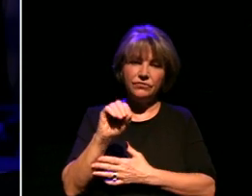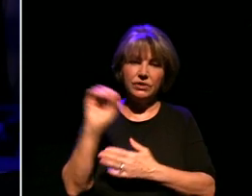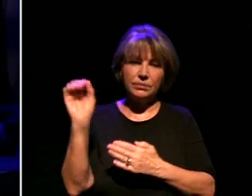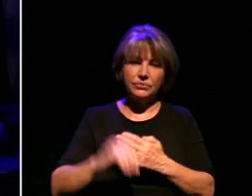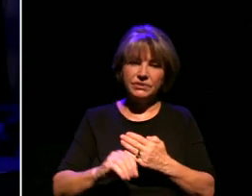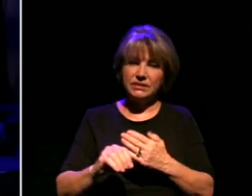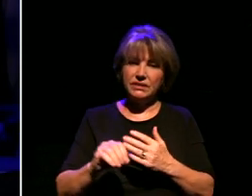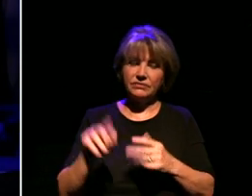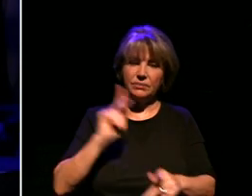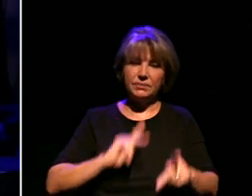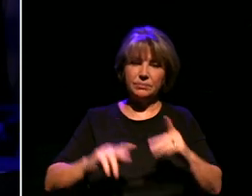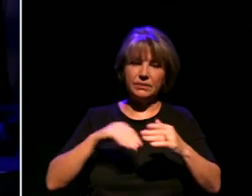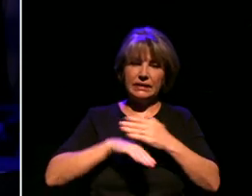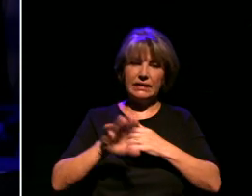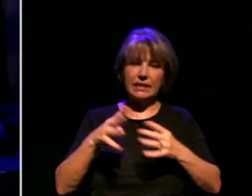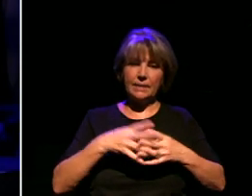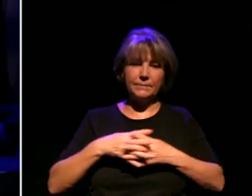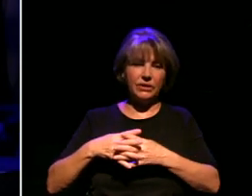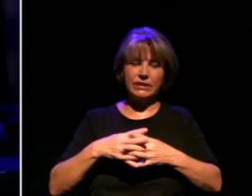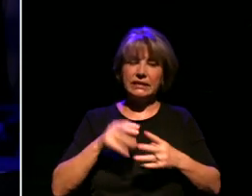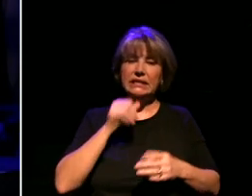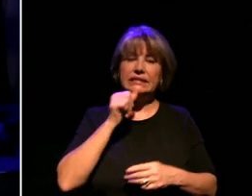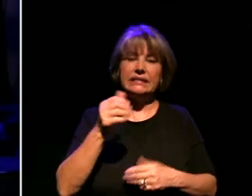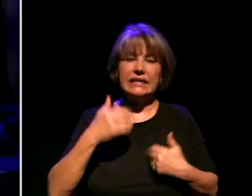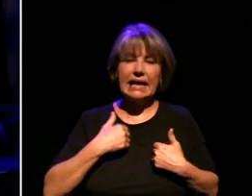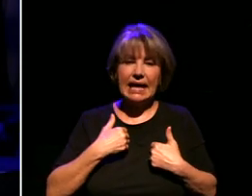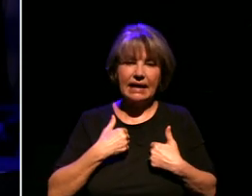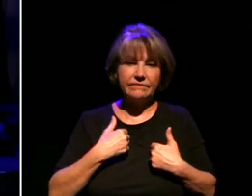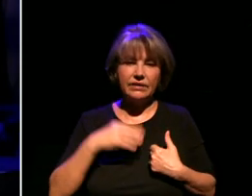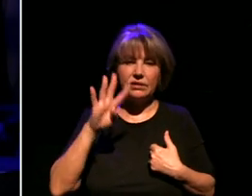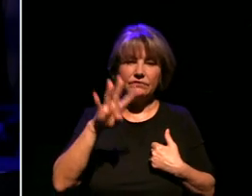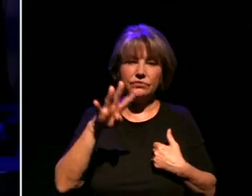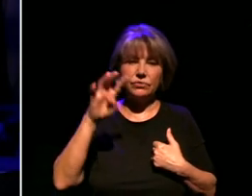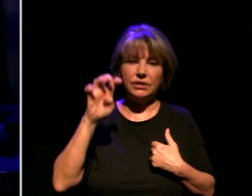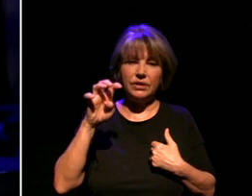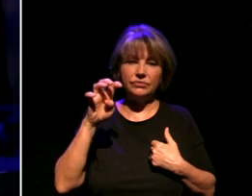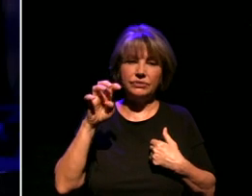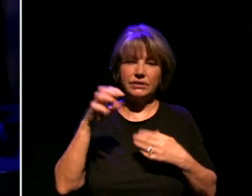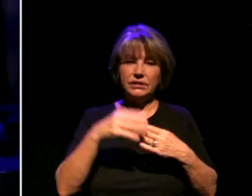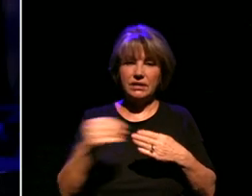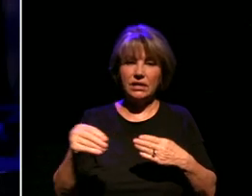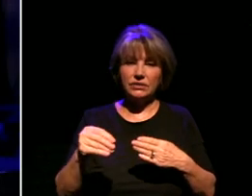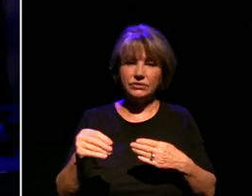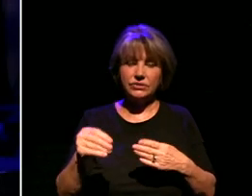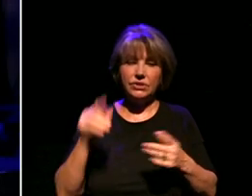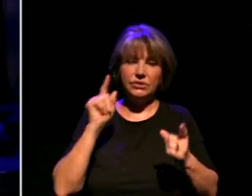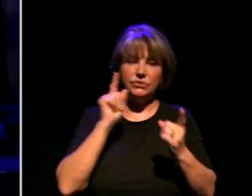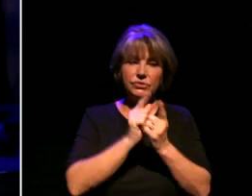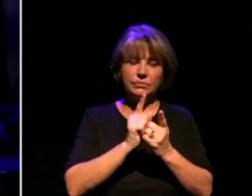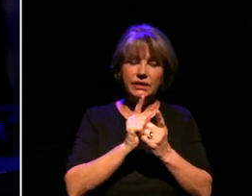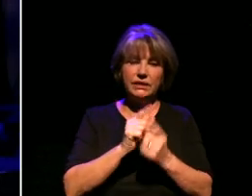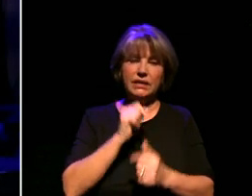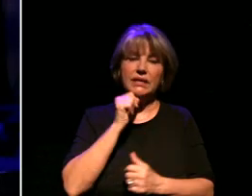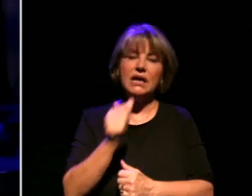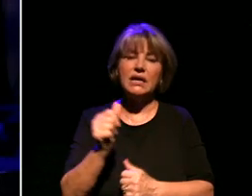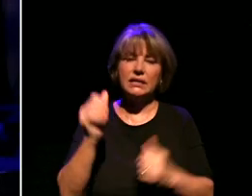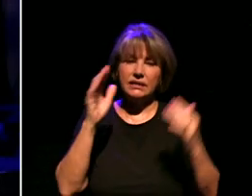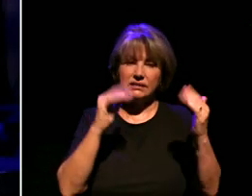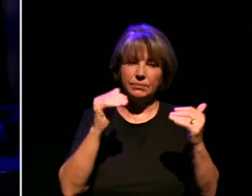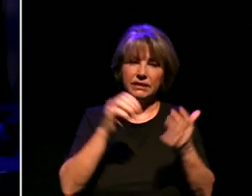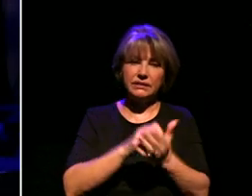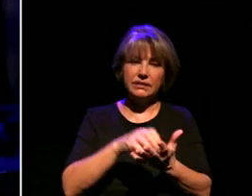population, did not have $400 to meet an unexpected